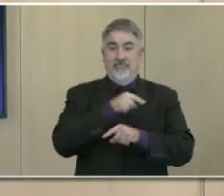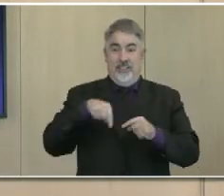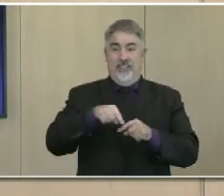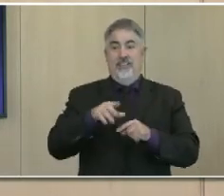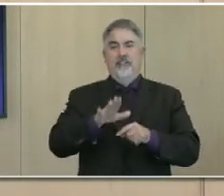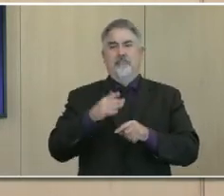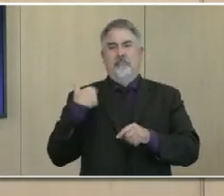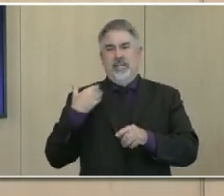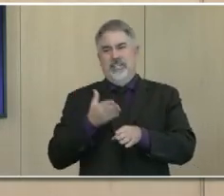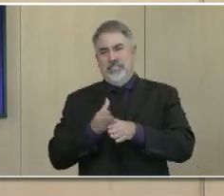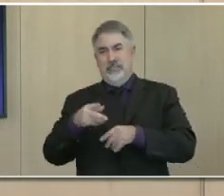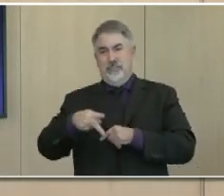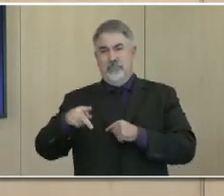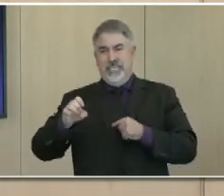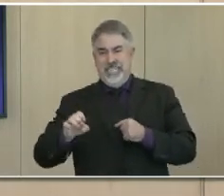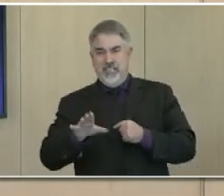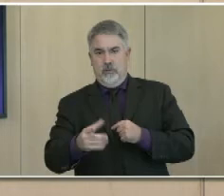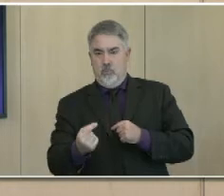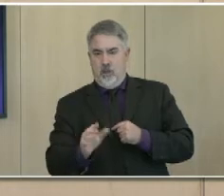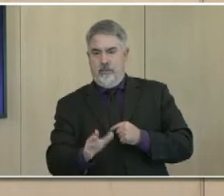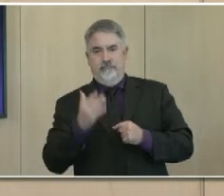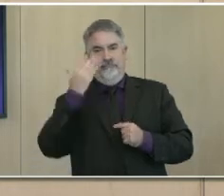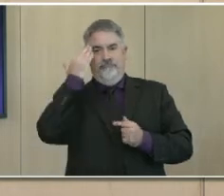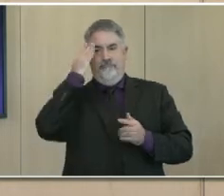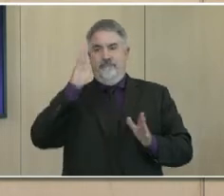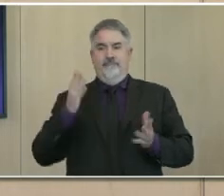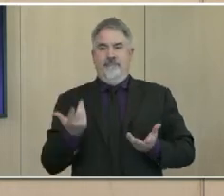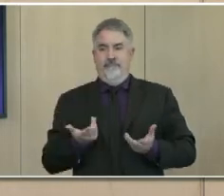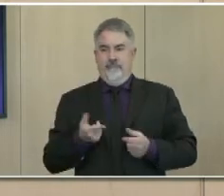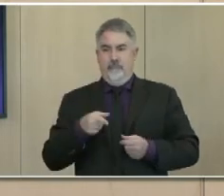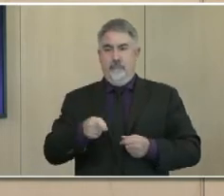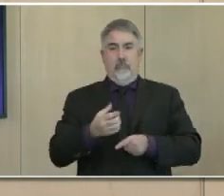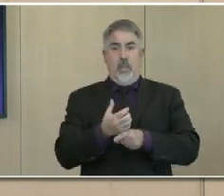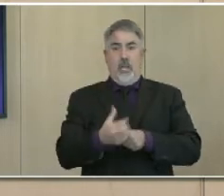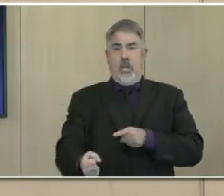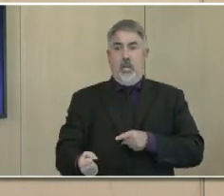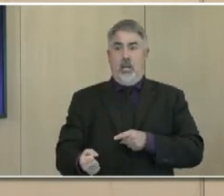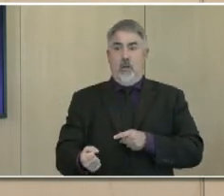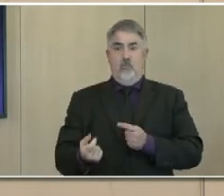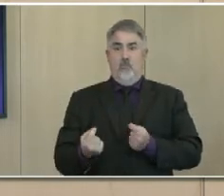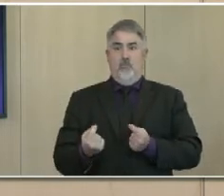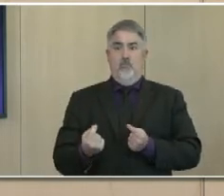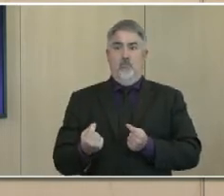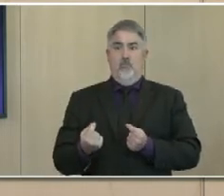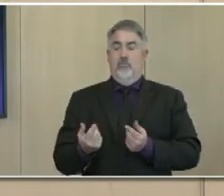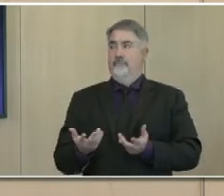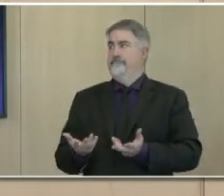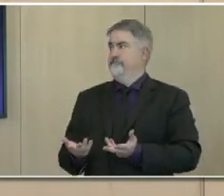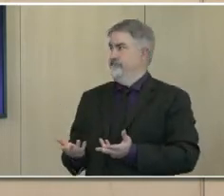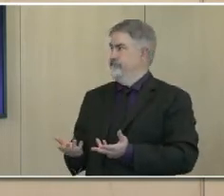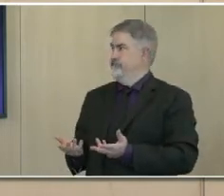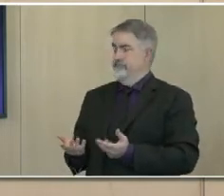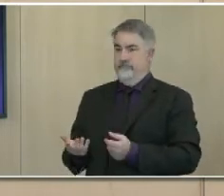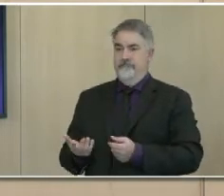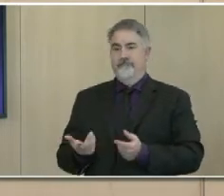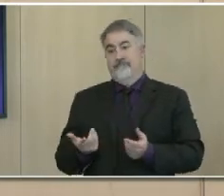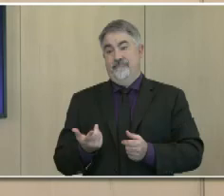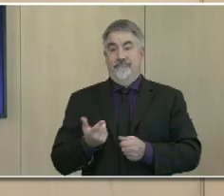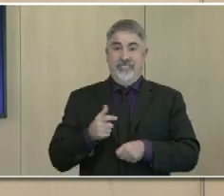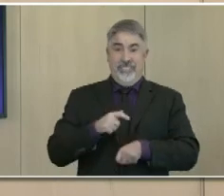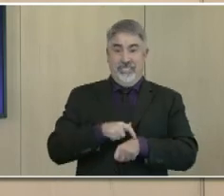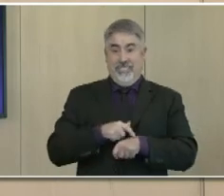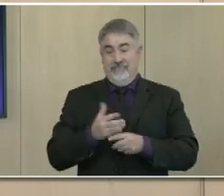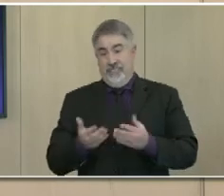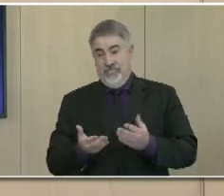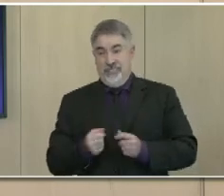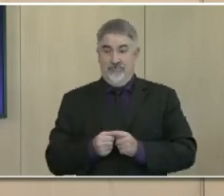acquisition is cut off or run dries, that's when the hospital